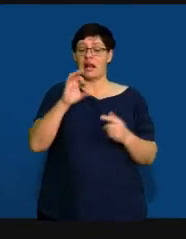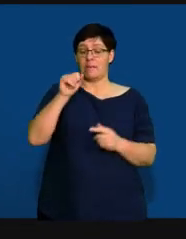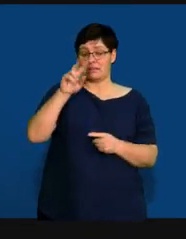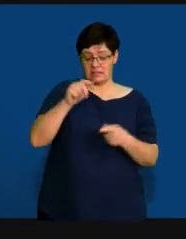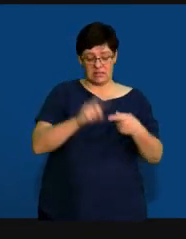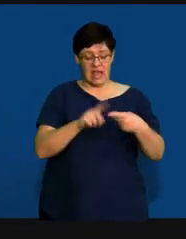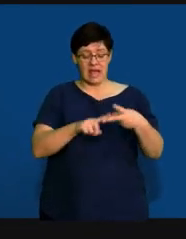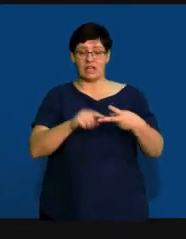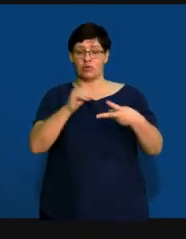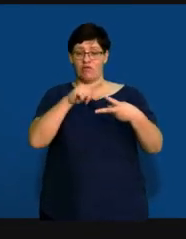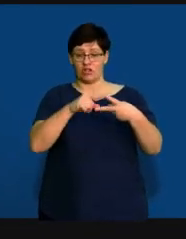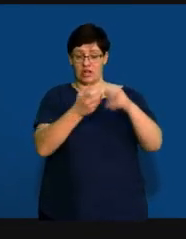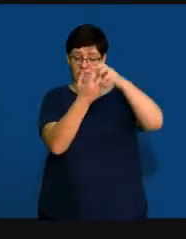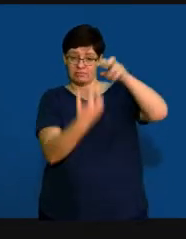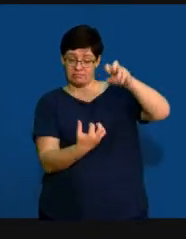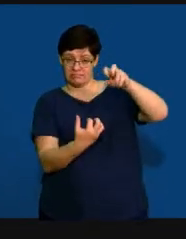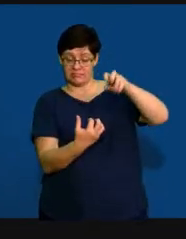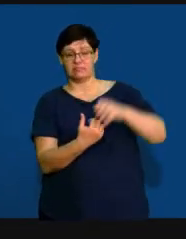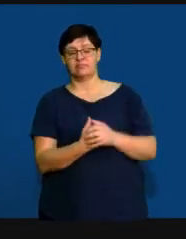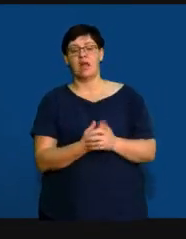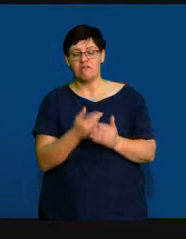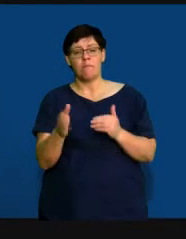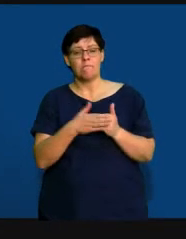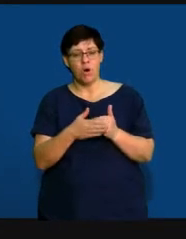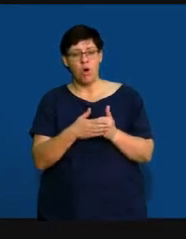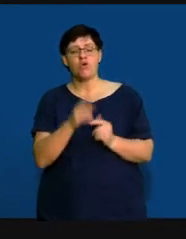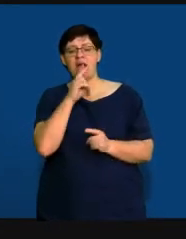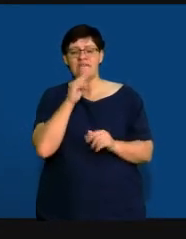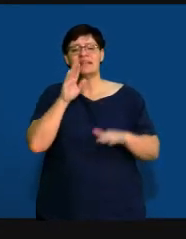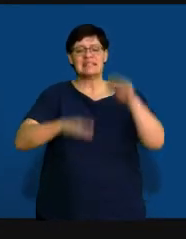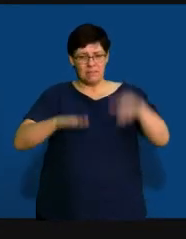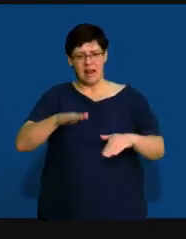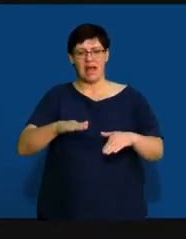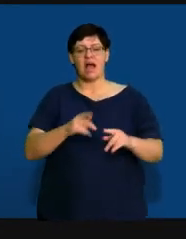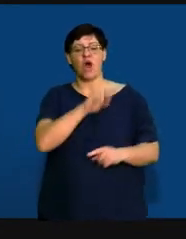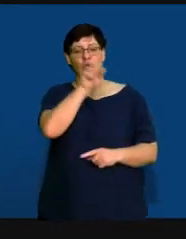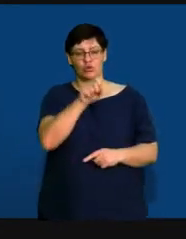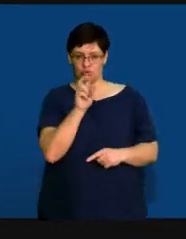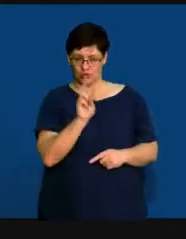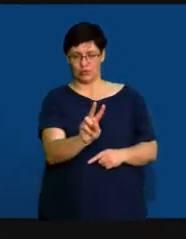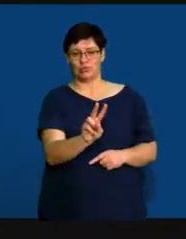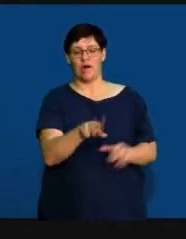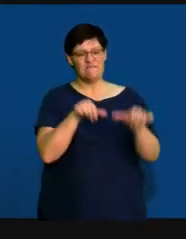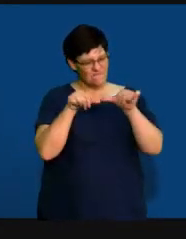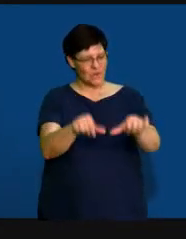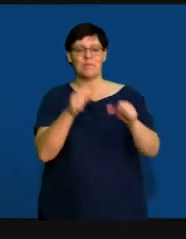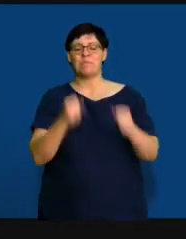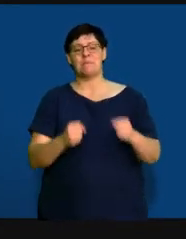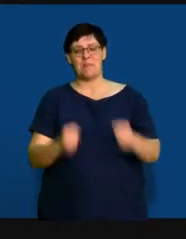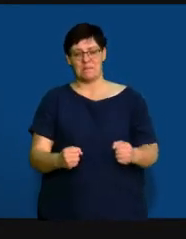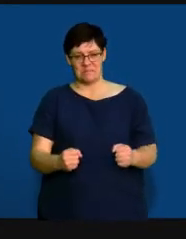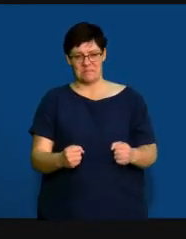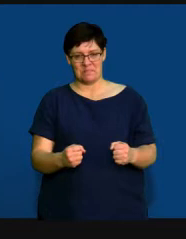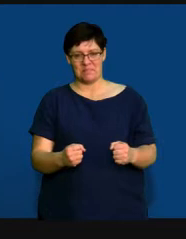as geomorphology. And if you look further, you have a similar structure in question 2, where you have,